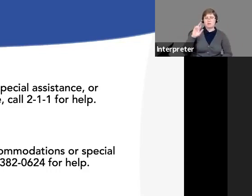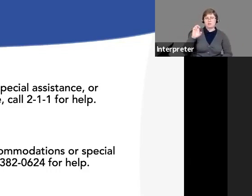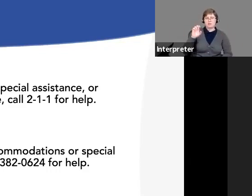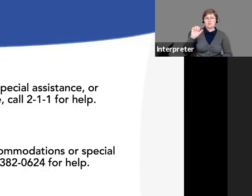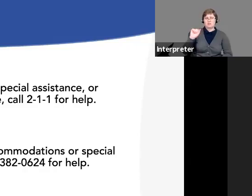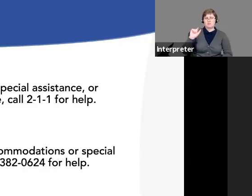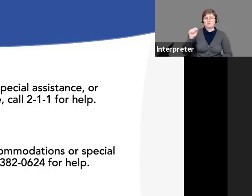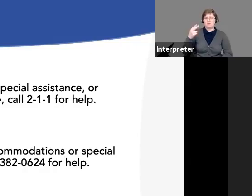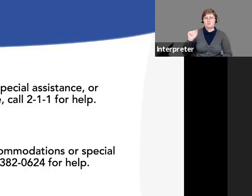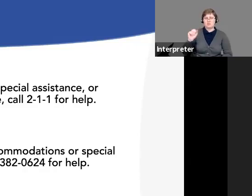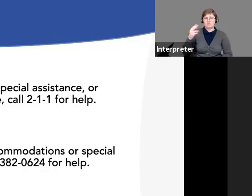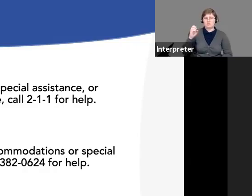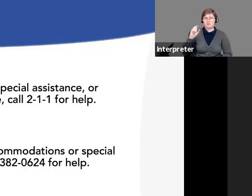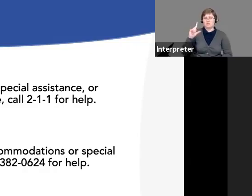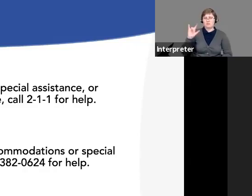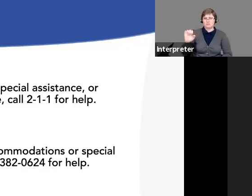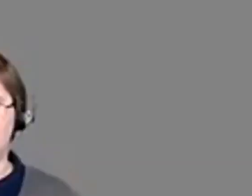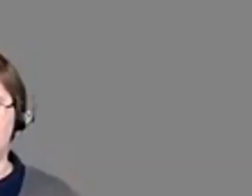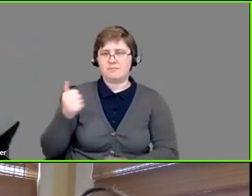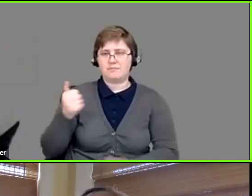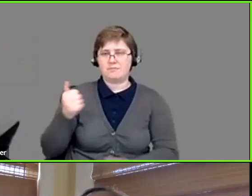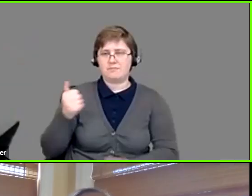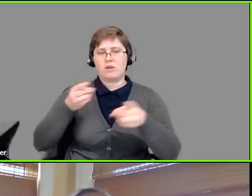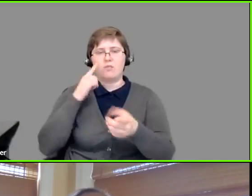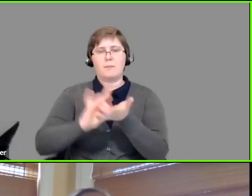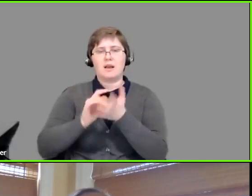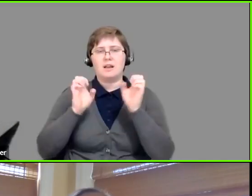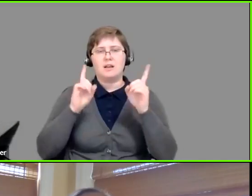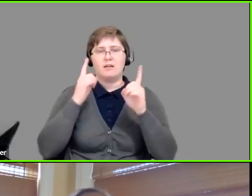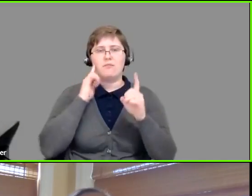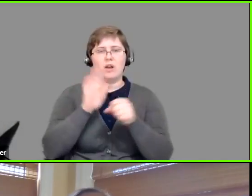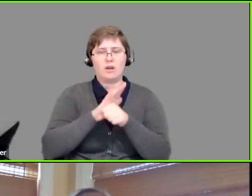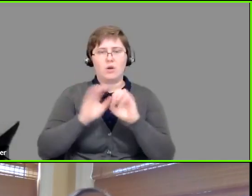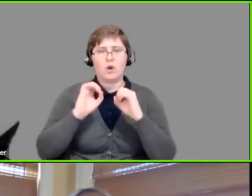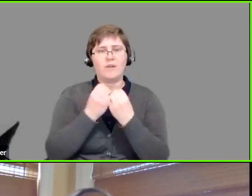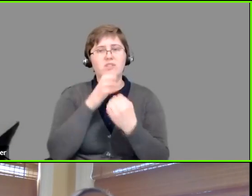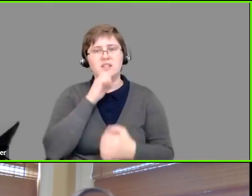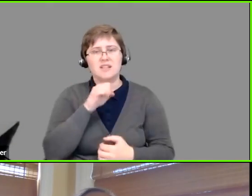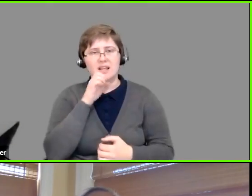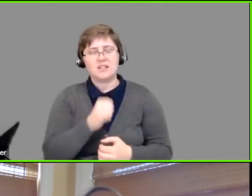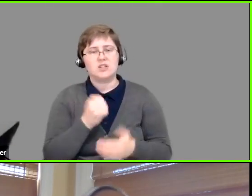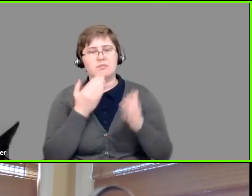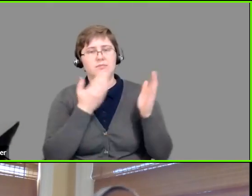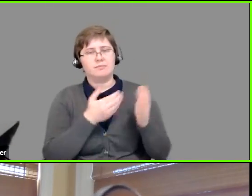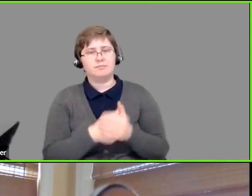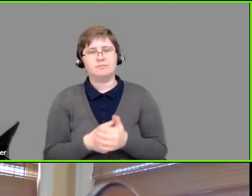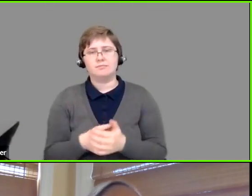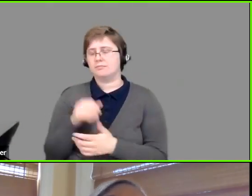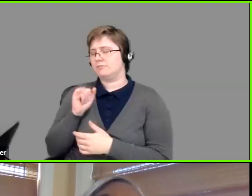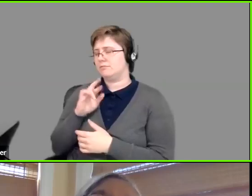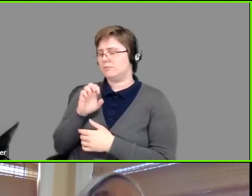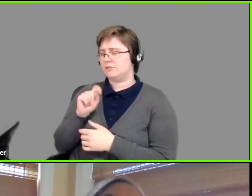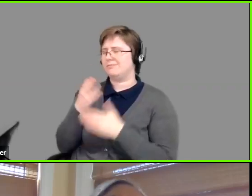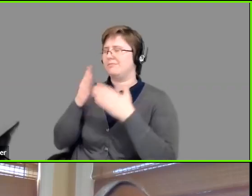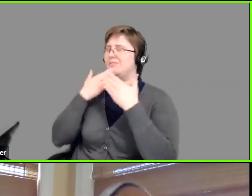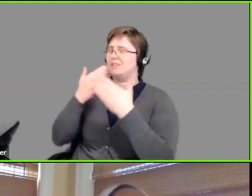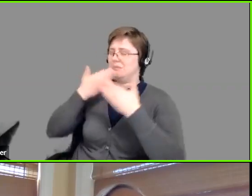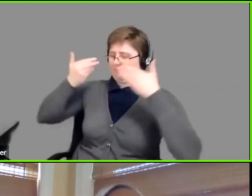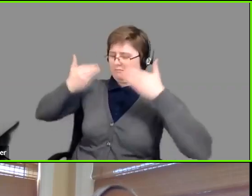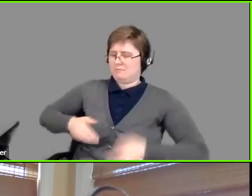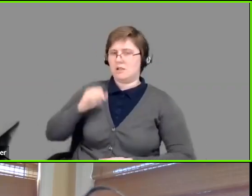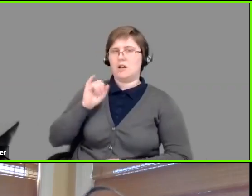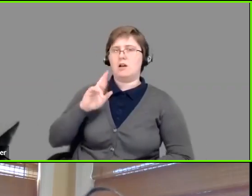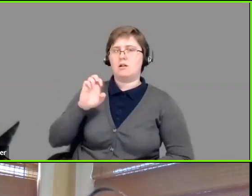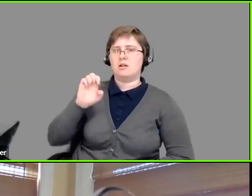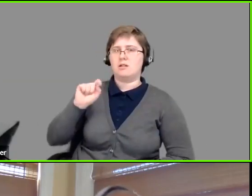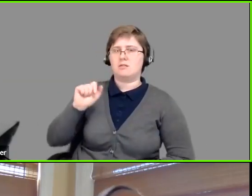is the Director of Medical Education for the Area Office on Aging. Thank you, Eric. My name is Aretha Holly, and I am